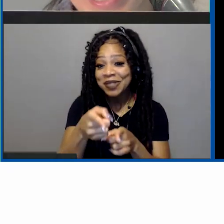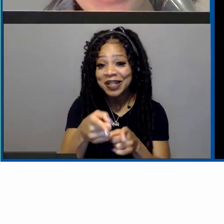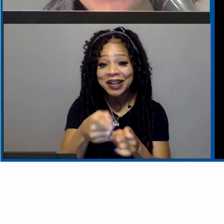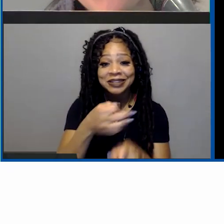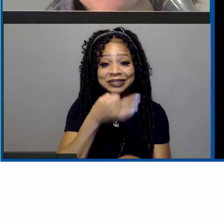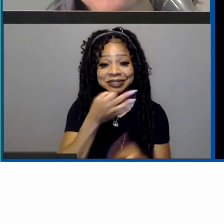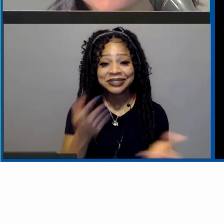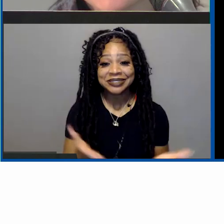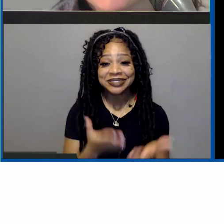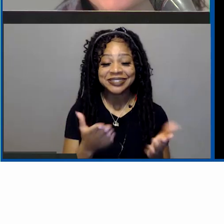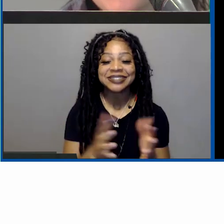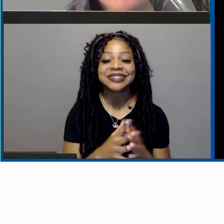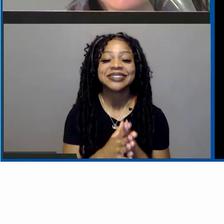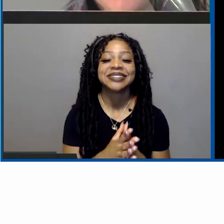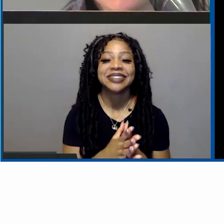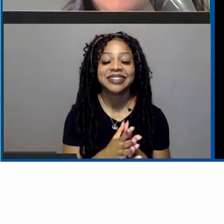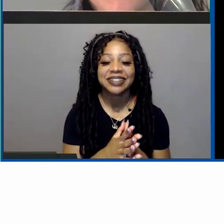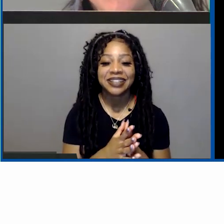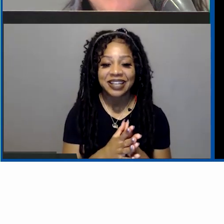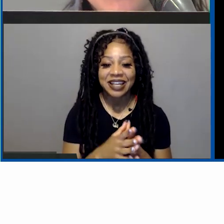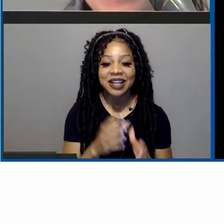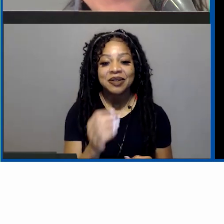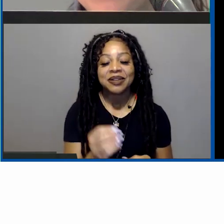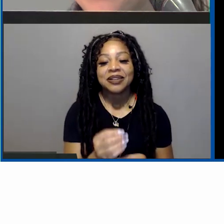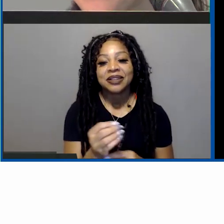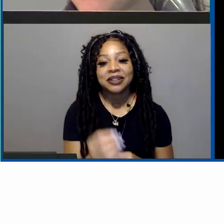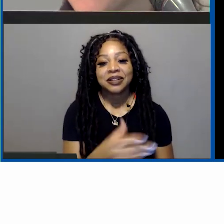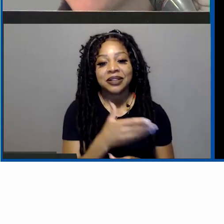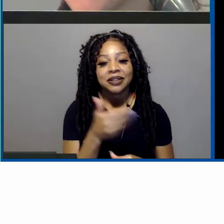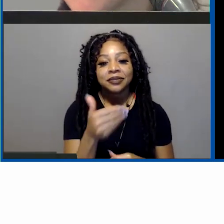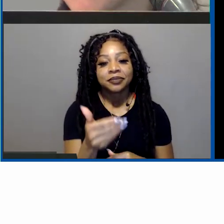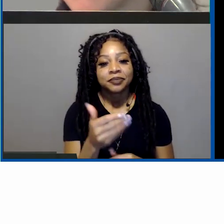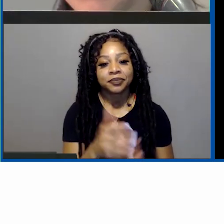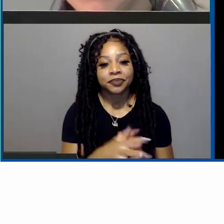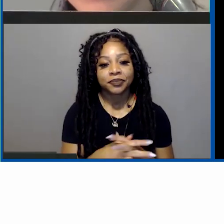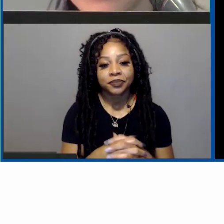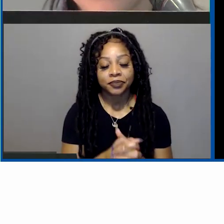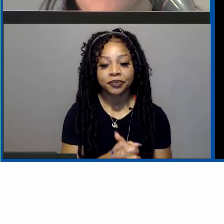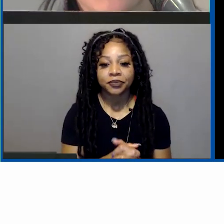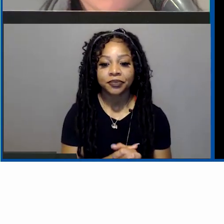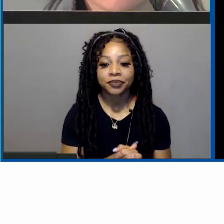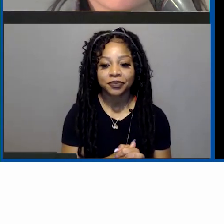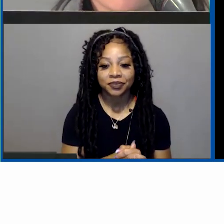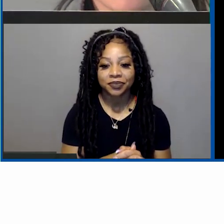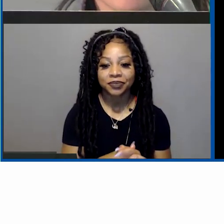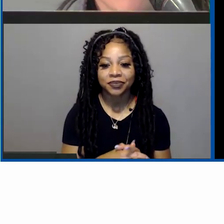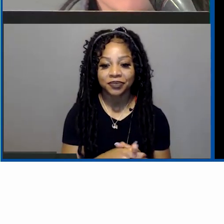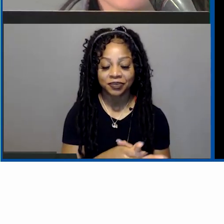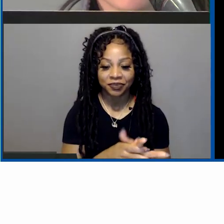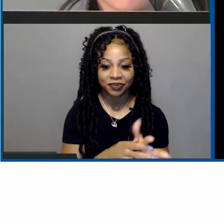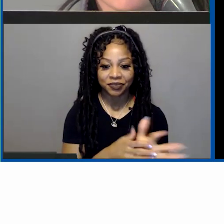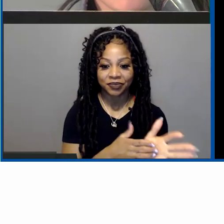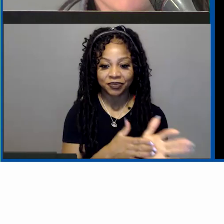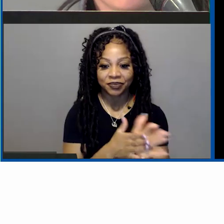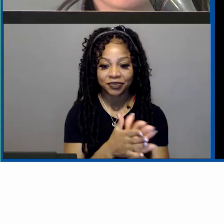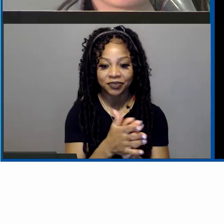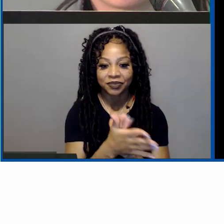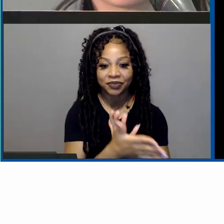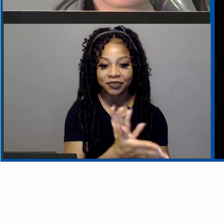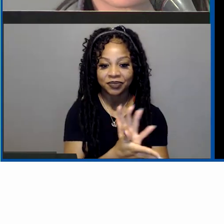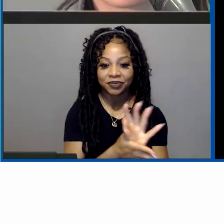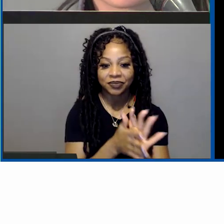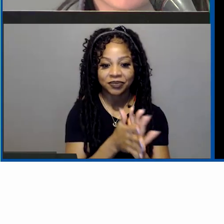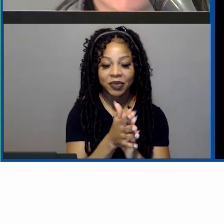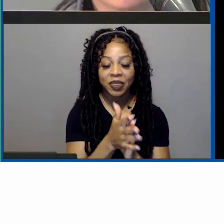Okay. So I have a slide on the next one on when they get sealed, but I do want to say that